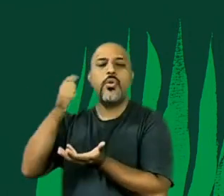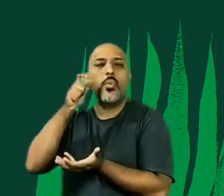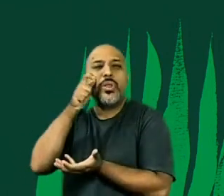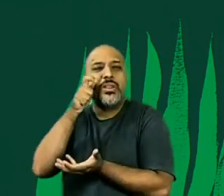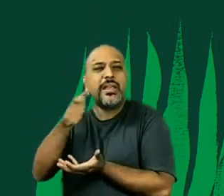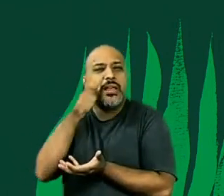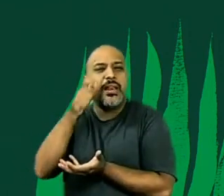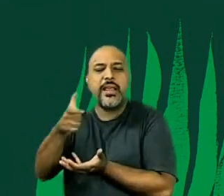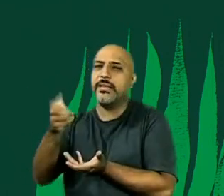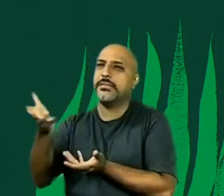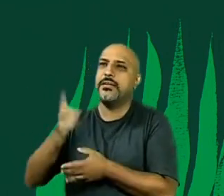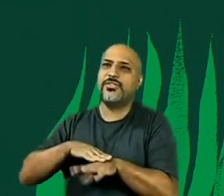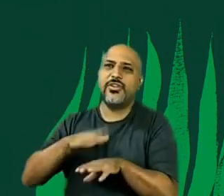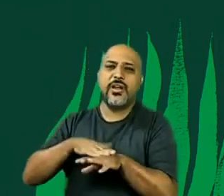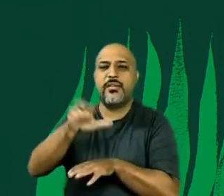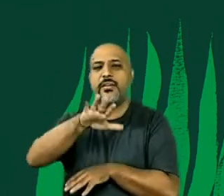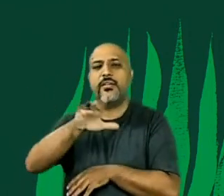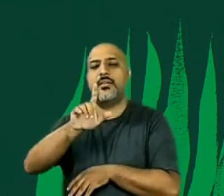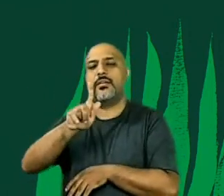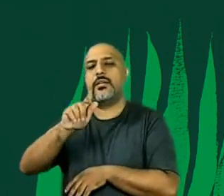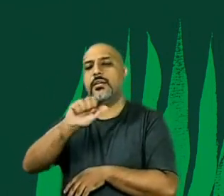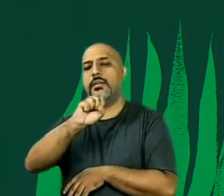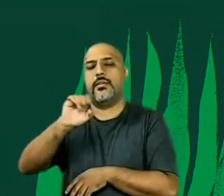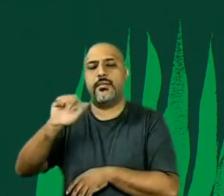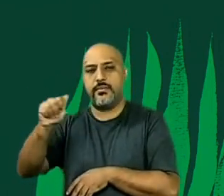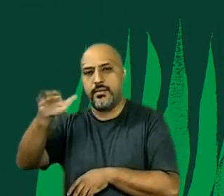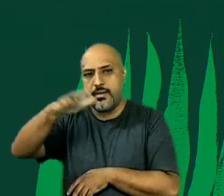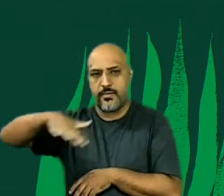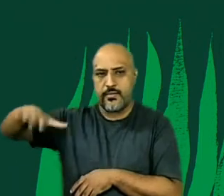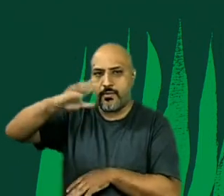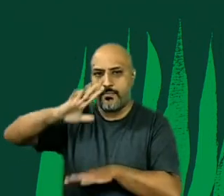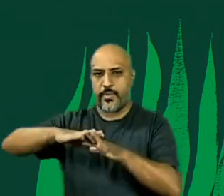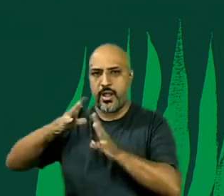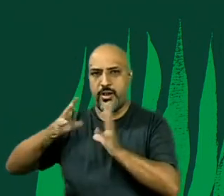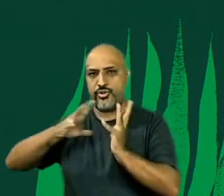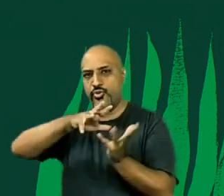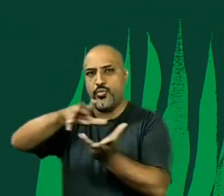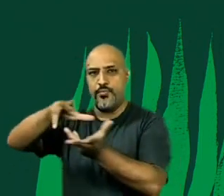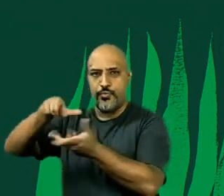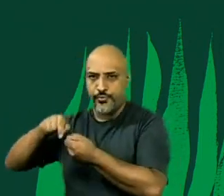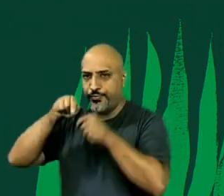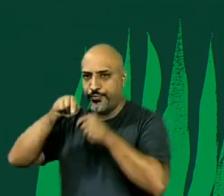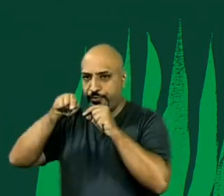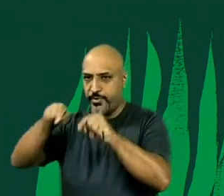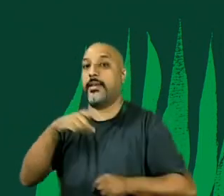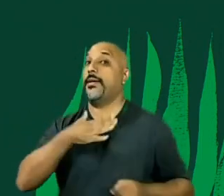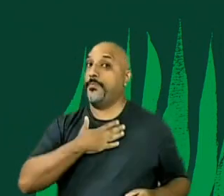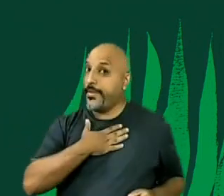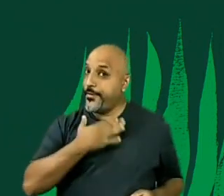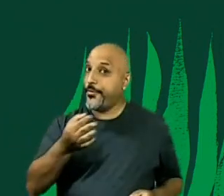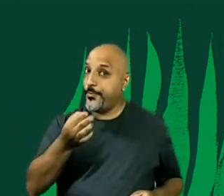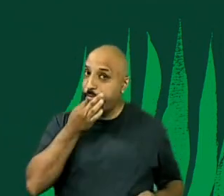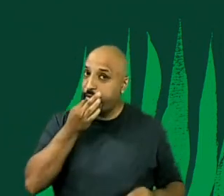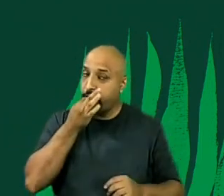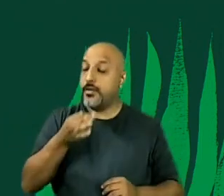that part of the world, which is, in my opinion, suffering under Nazi rule. I consider what has